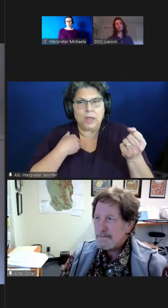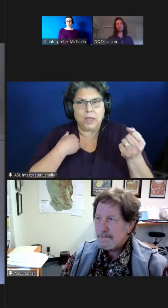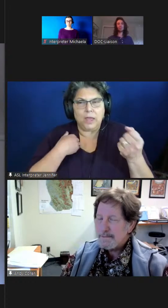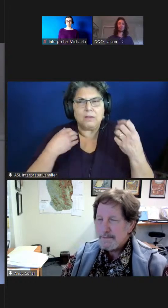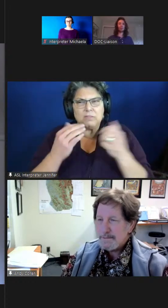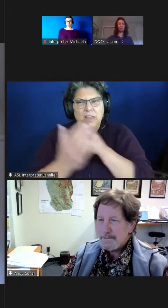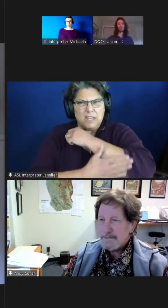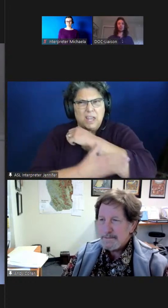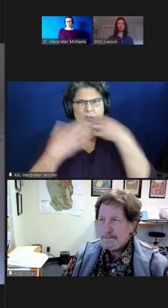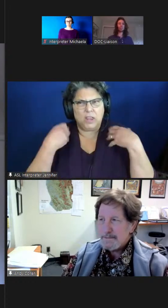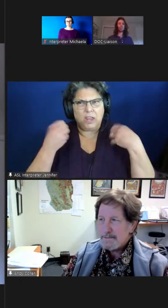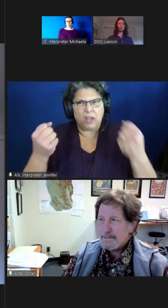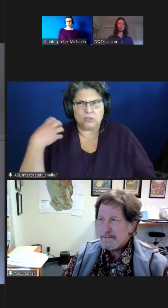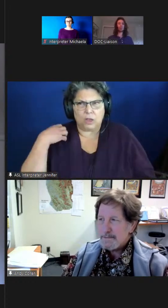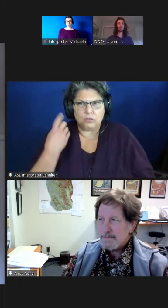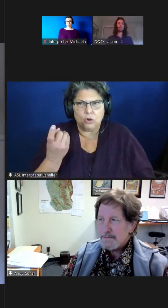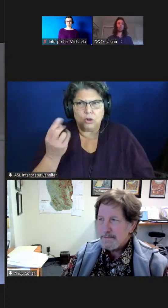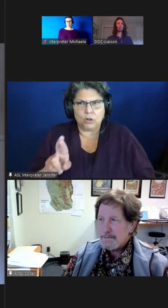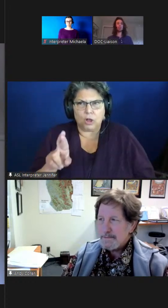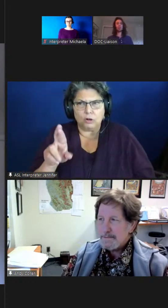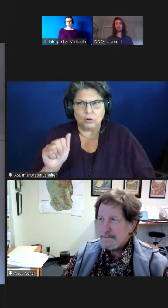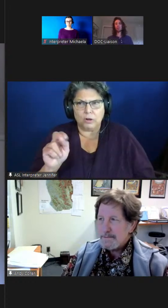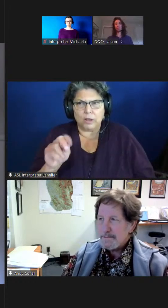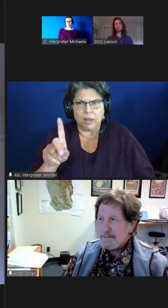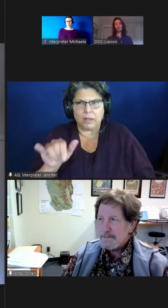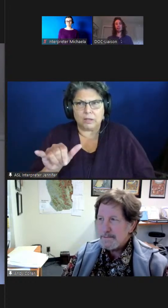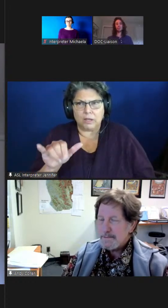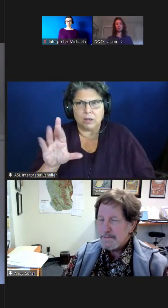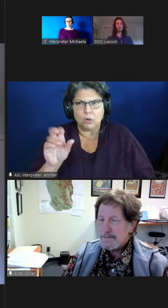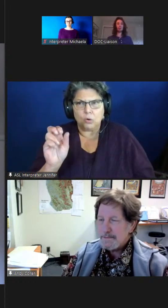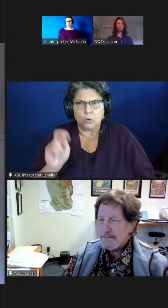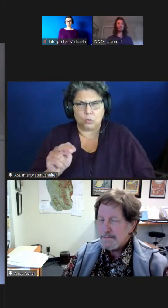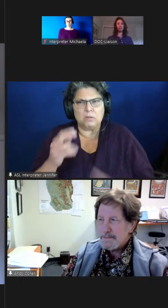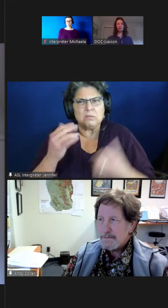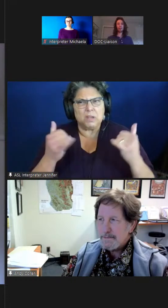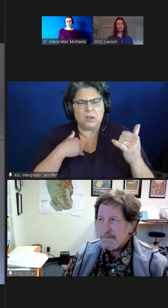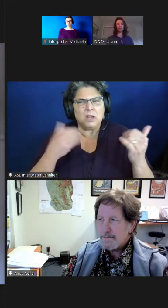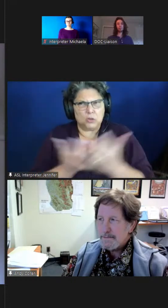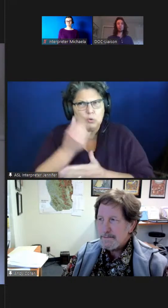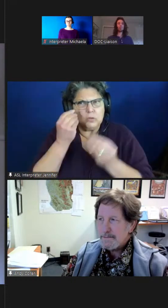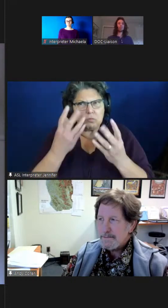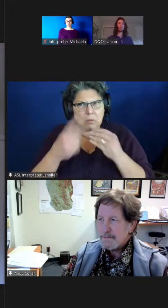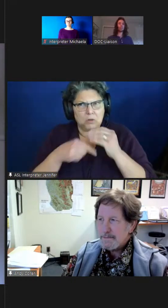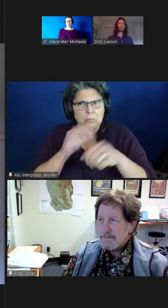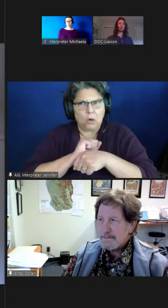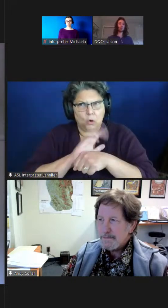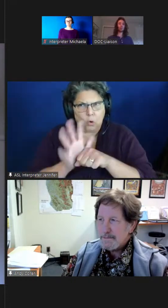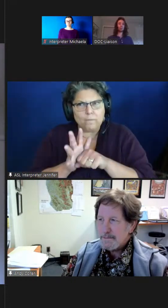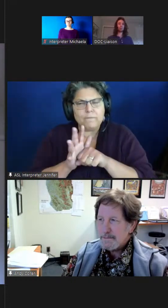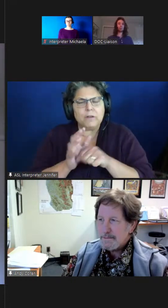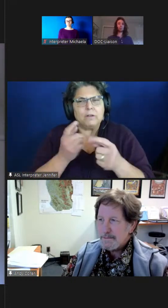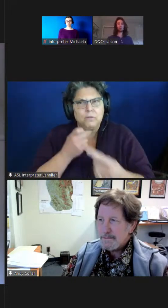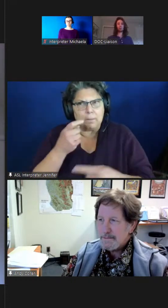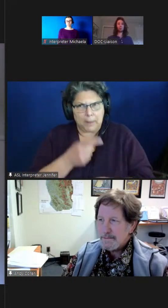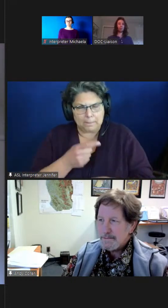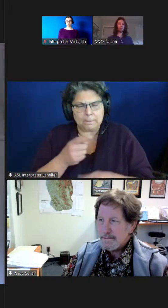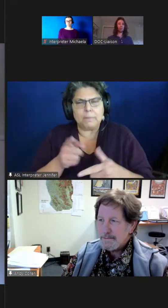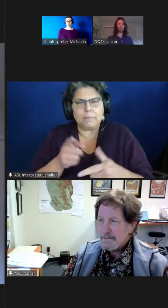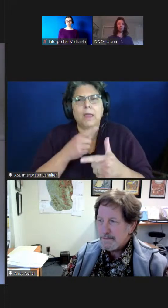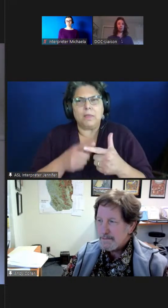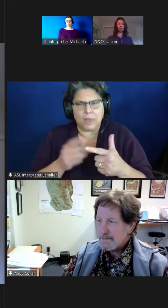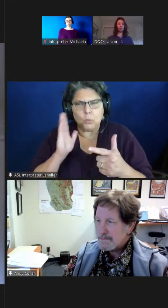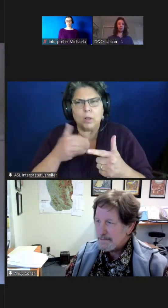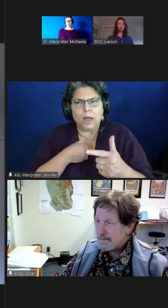this afternoon. We'll get the latest COVID-19 updates for the county from him. Then we'll move into taking some questions from local news